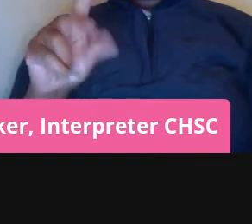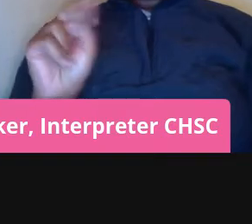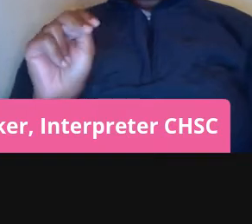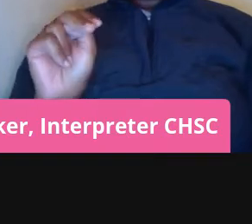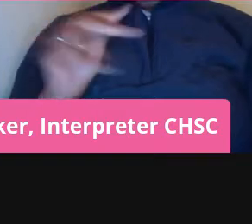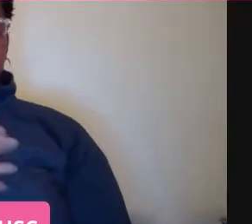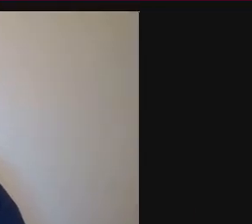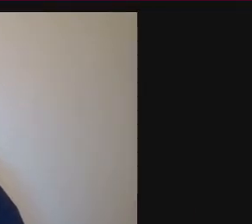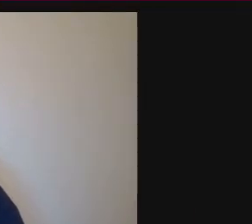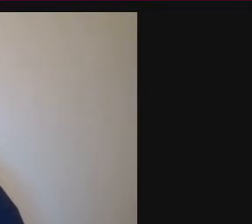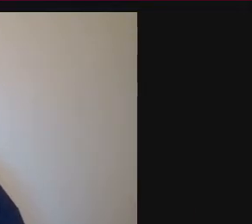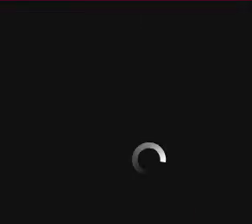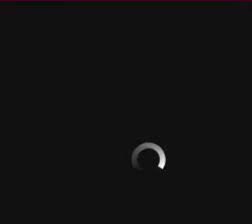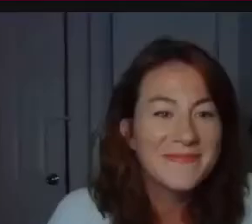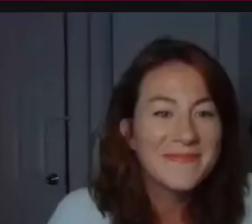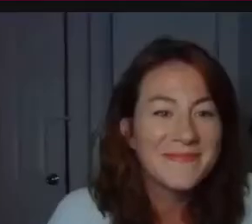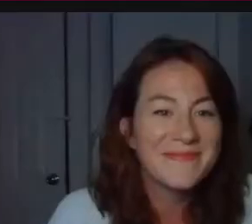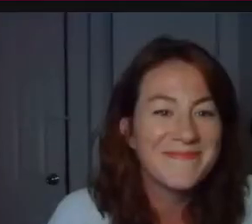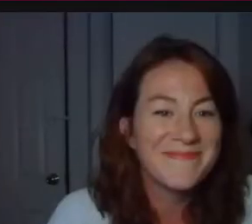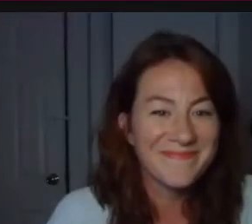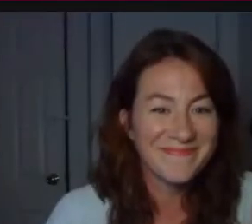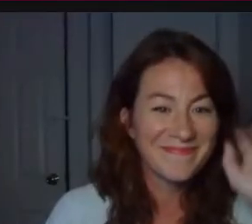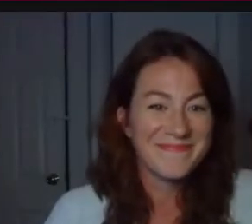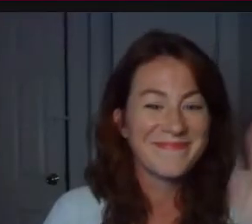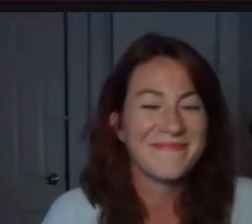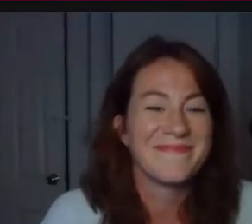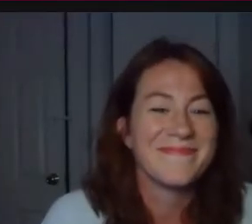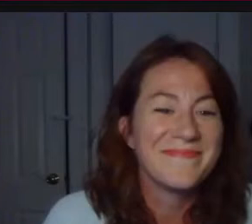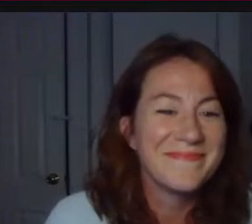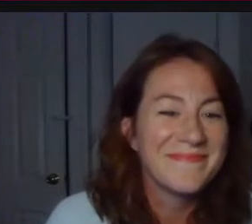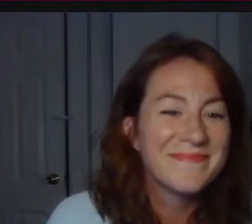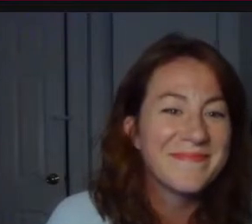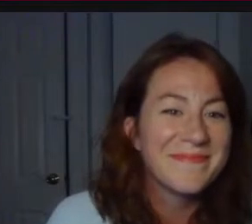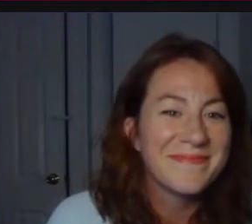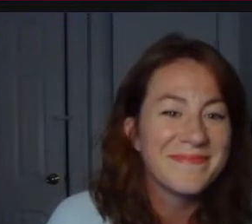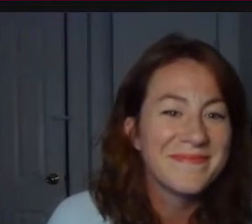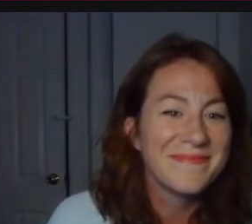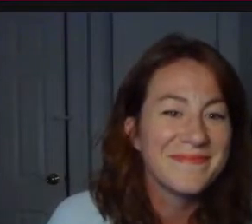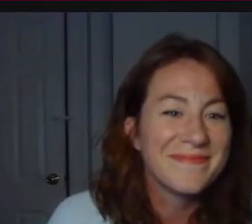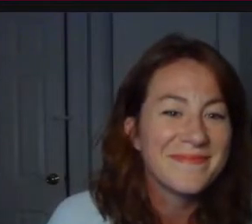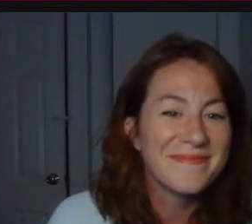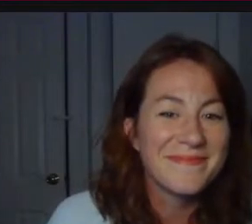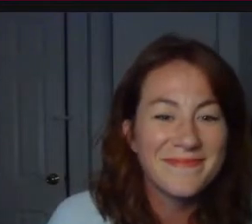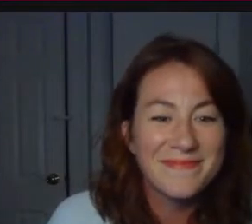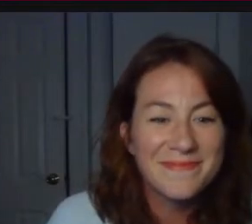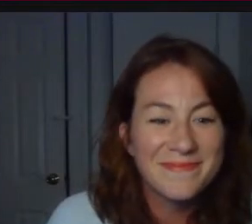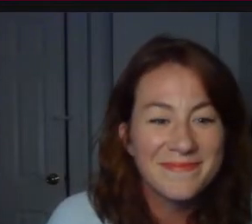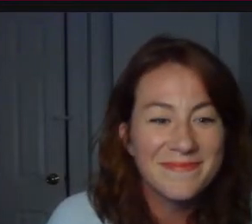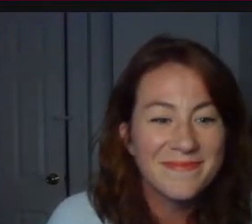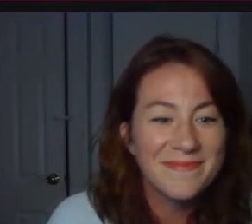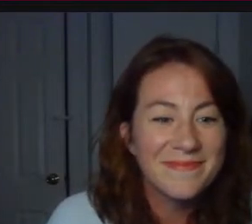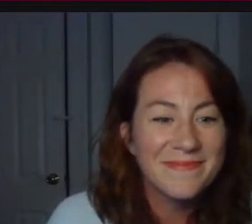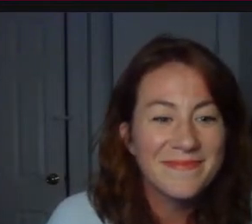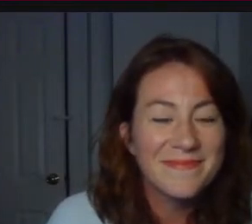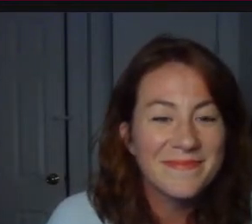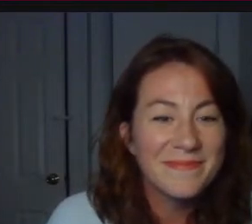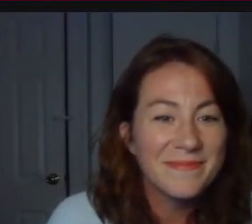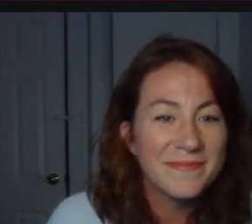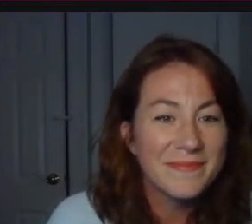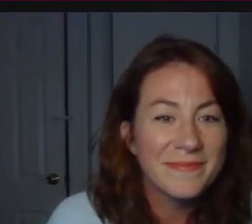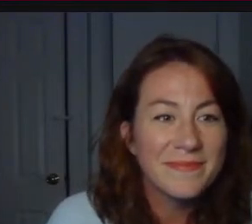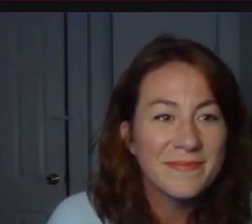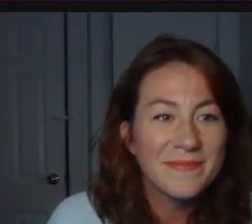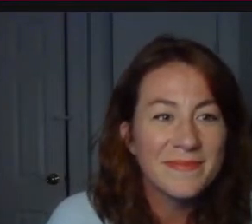Repro co-founders, Mallory Martin and Debbie Samples. And at the end of this call to action conversation, we'll take an exclusive sneak